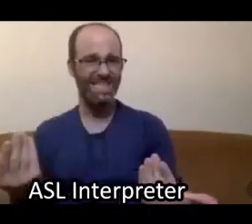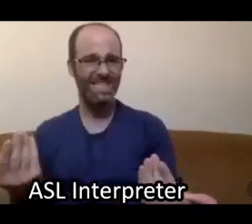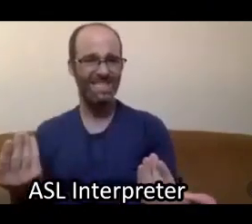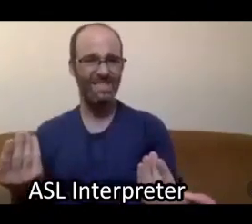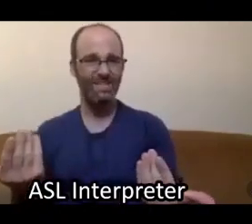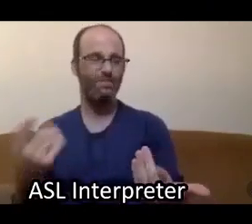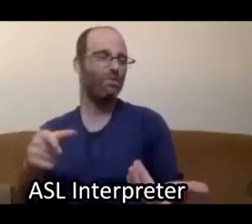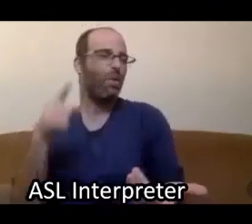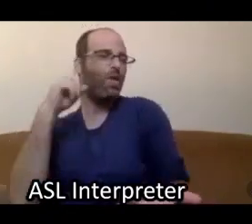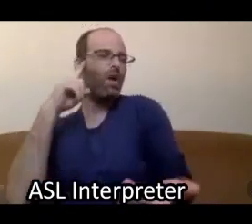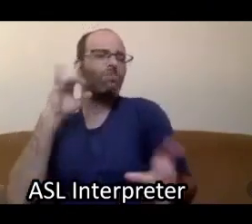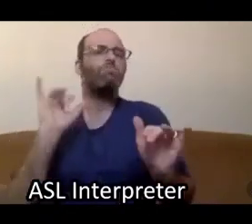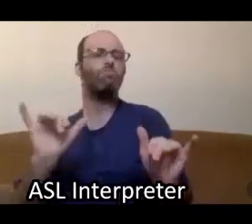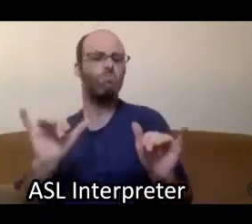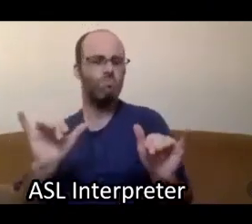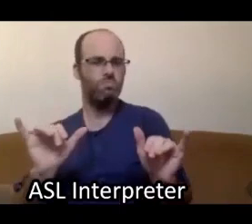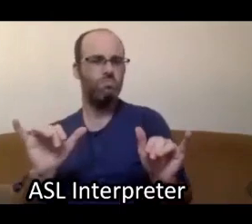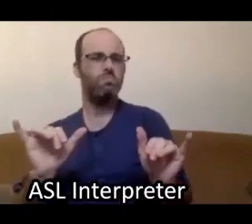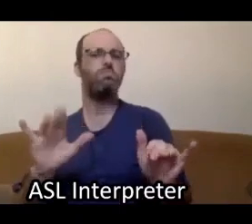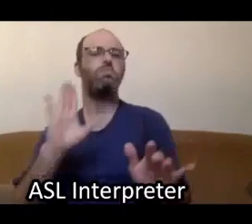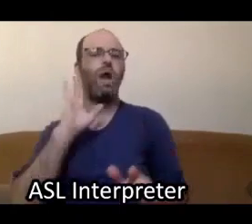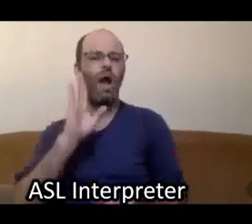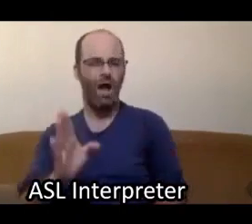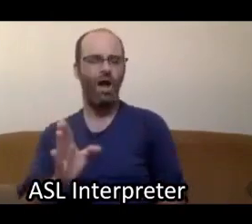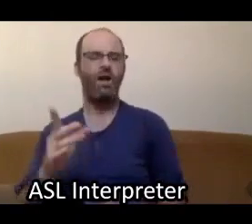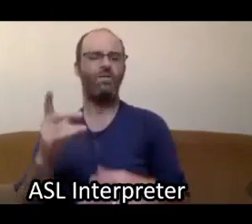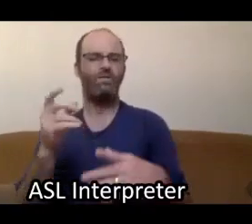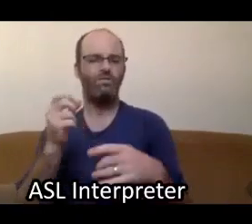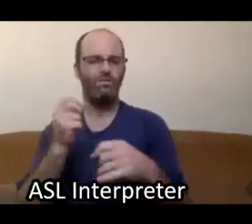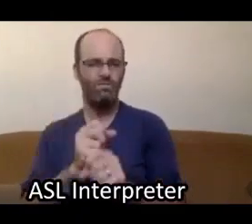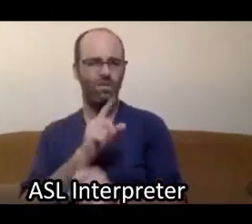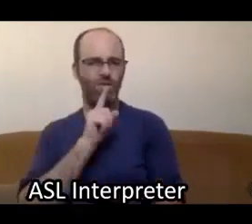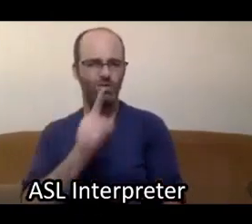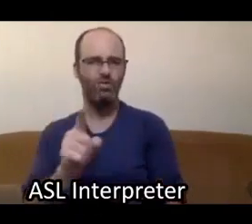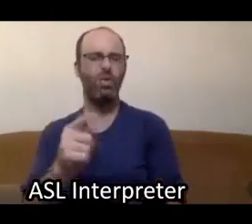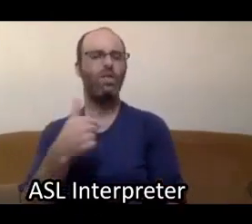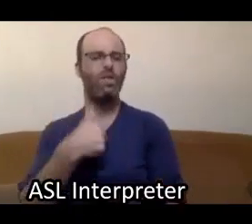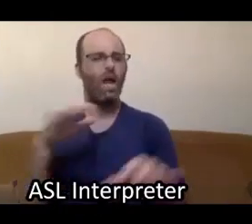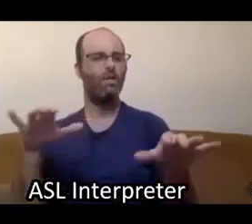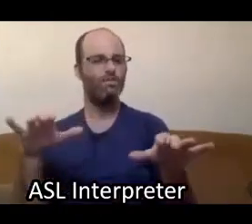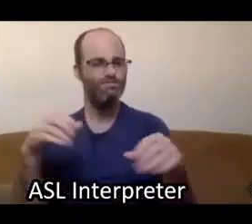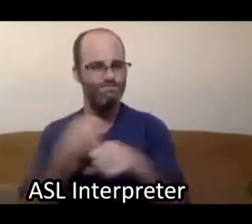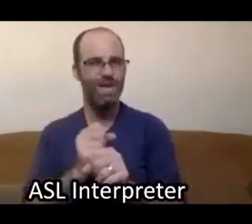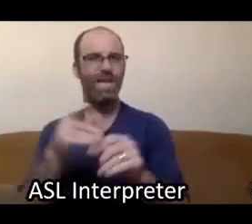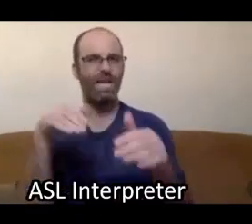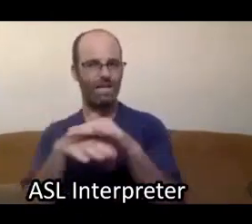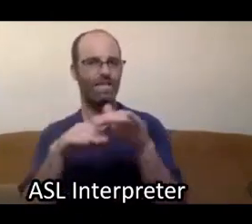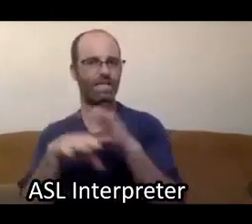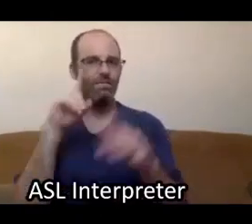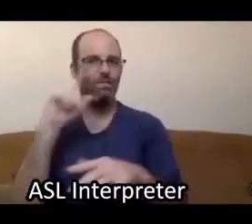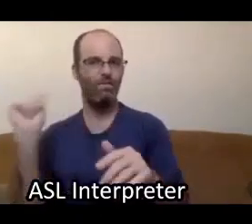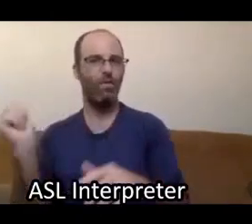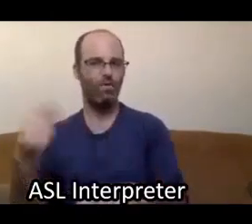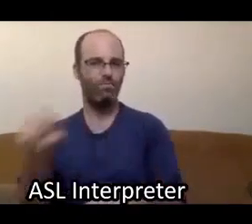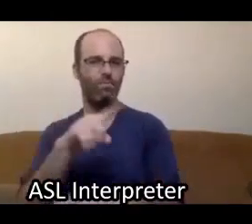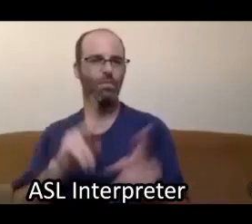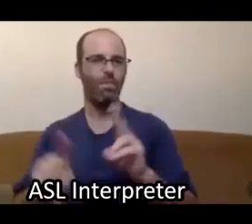I'm going to make sure that I'm doing that in my work.